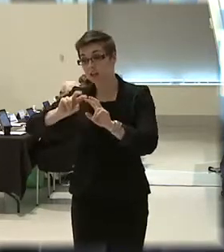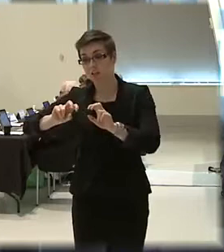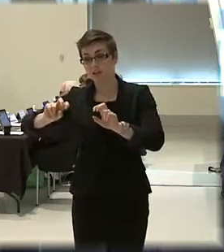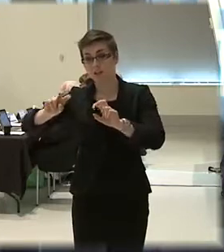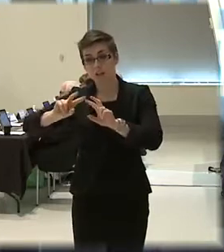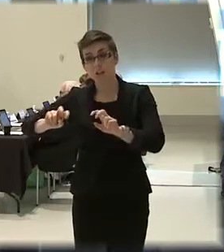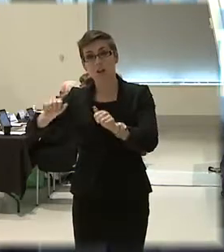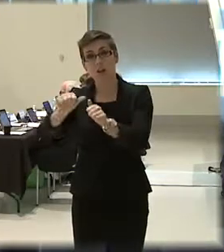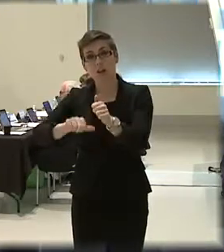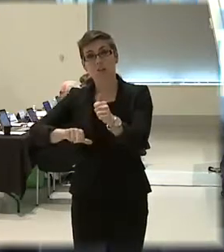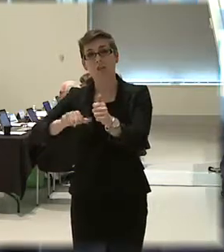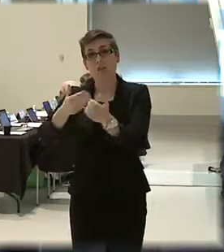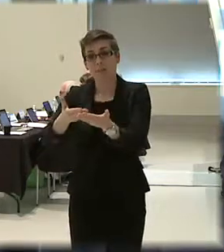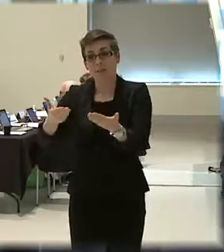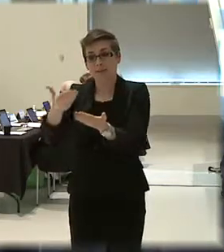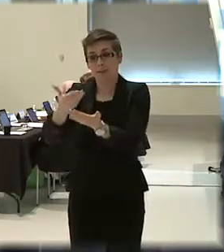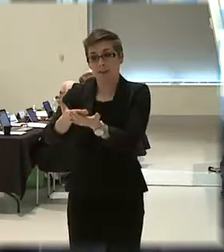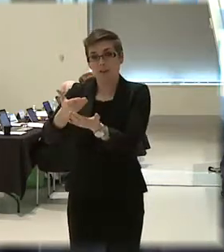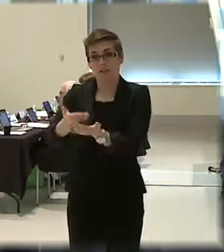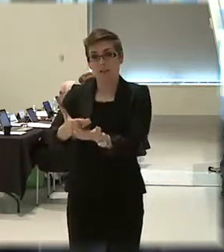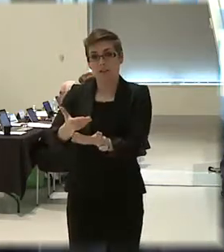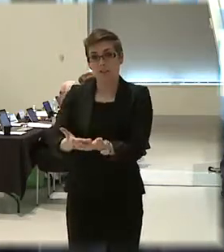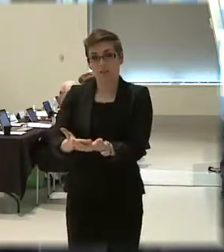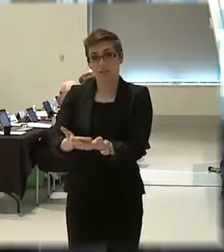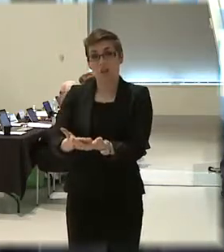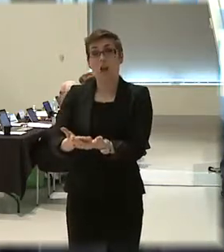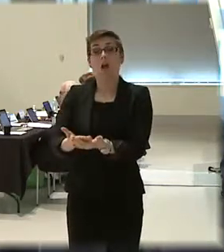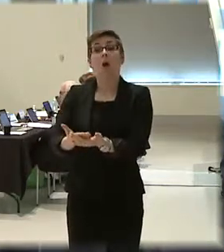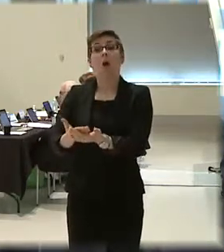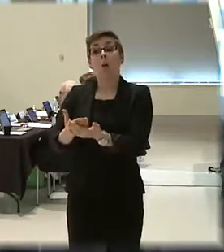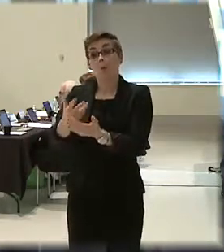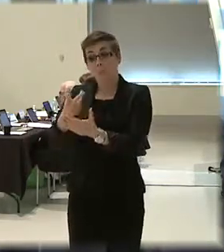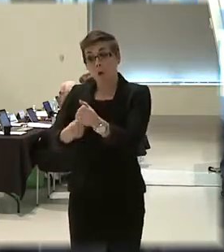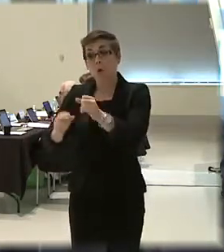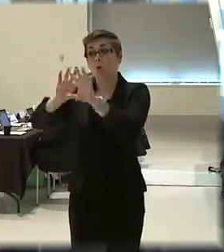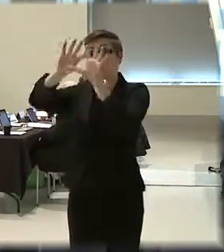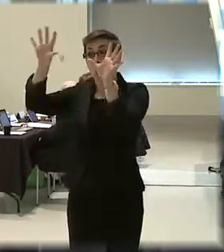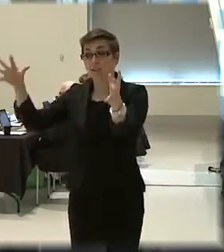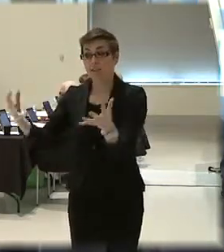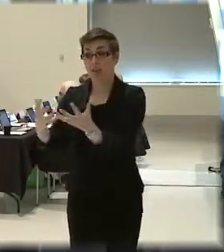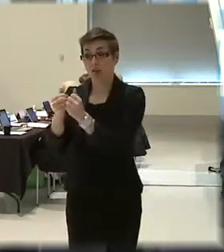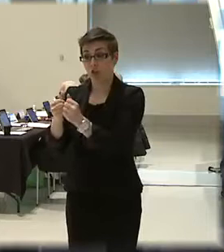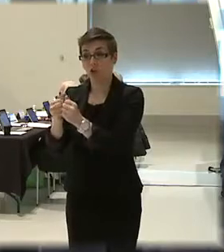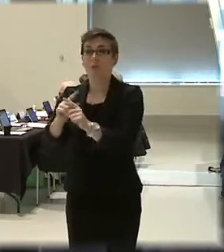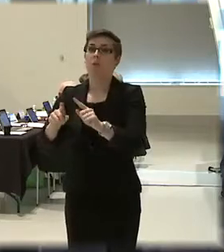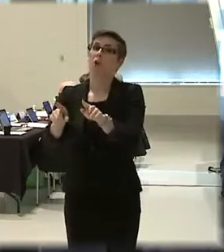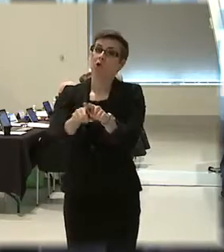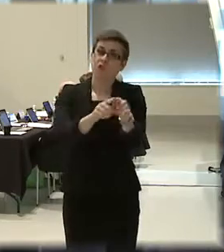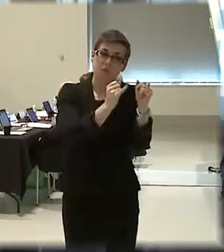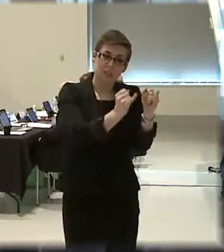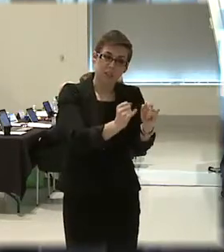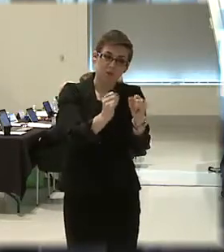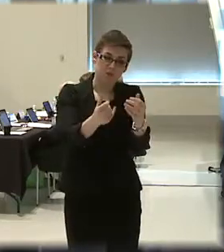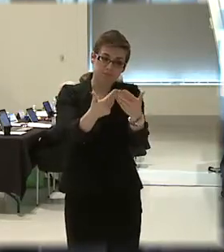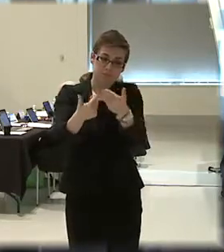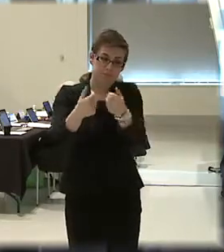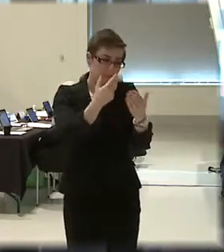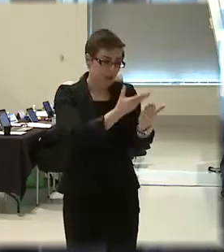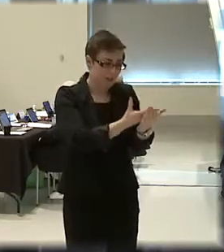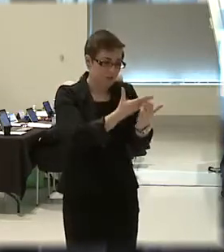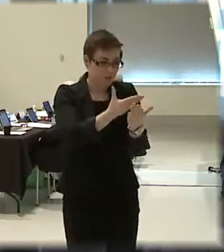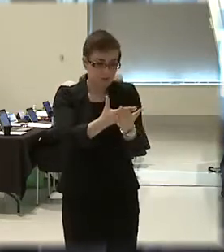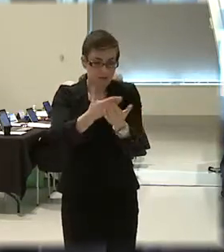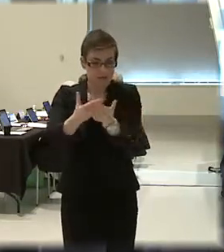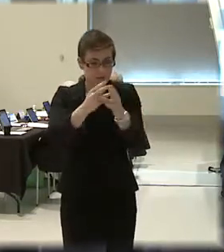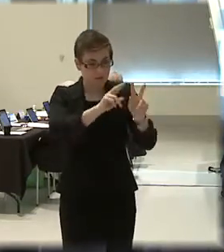evidence holistically, but as individually. The video and the